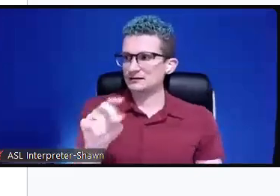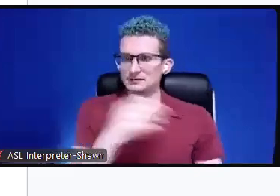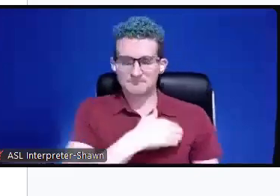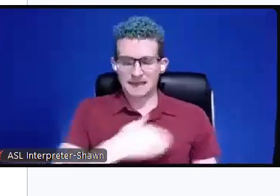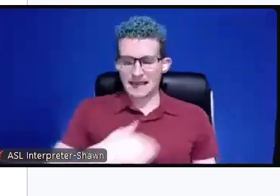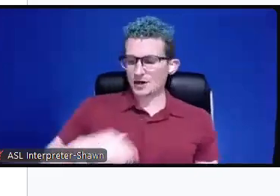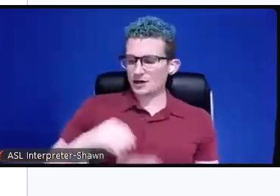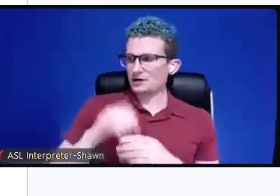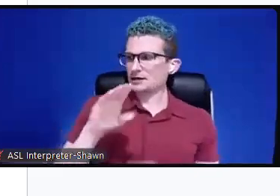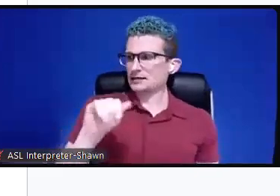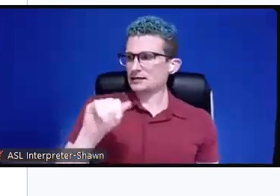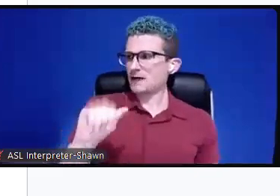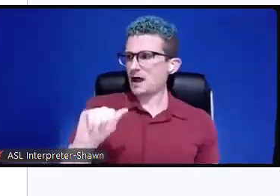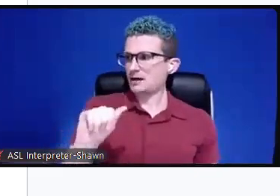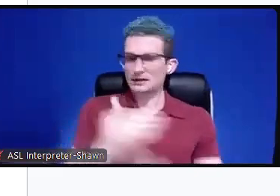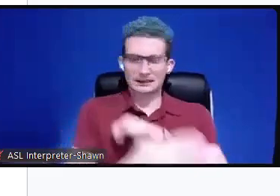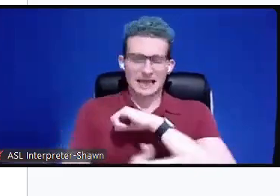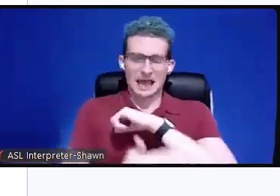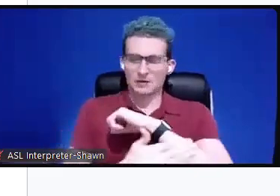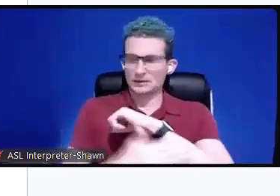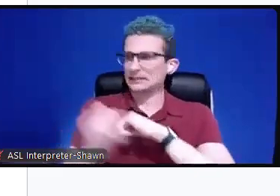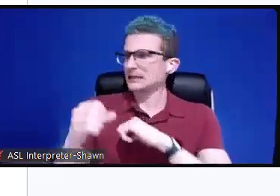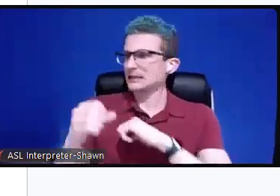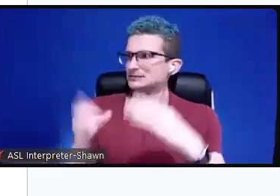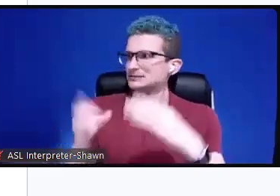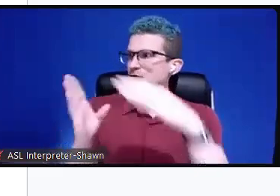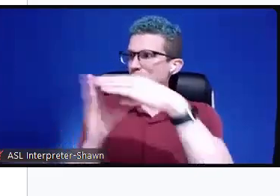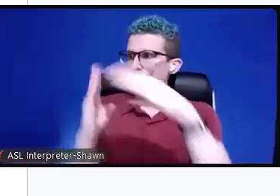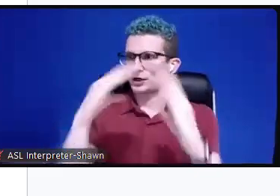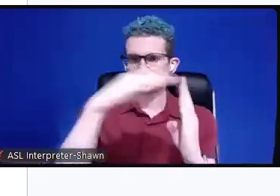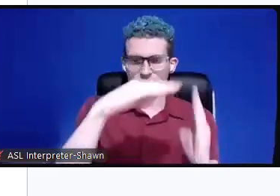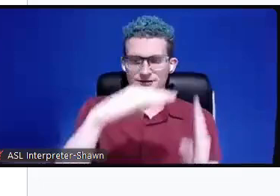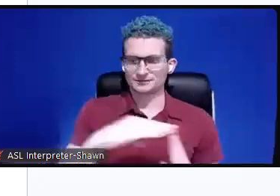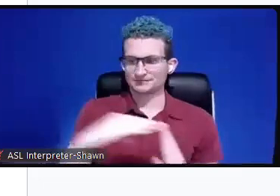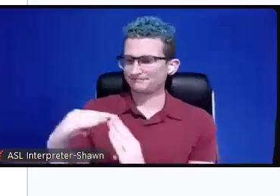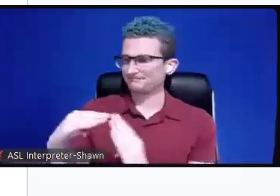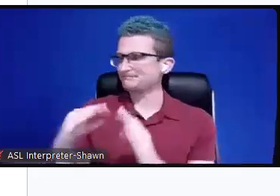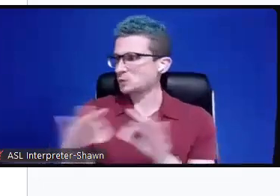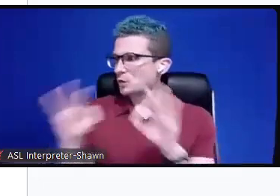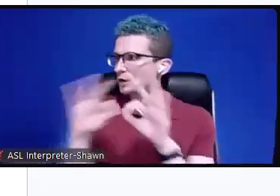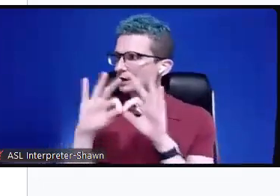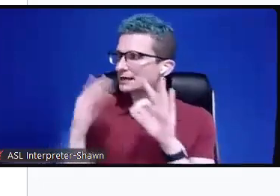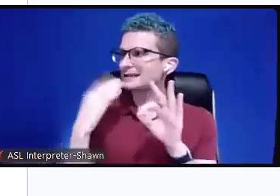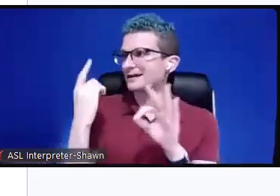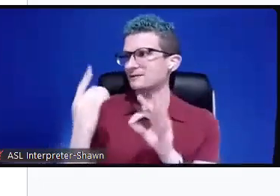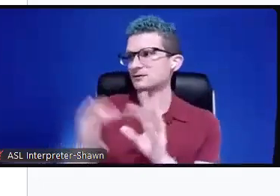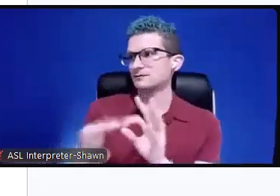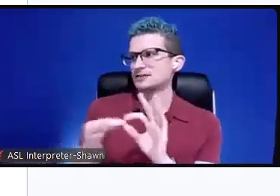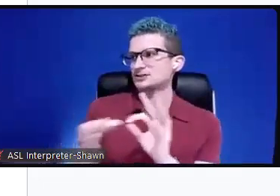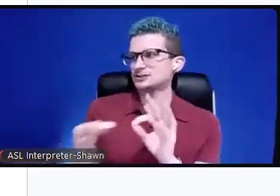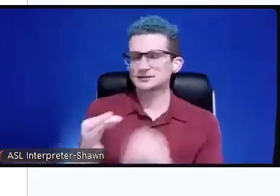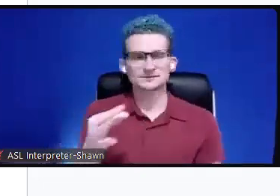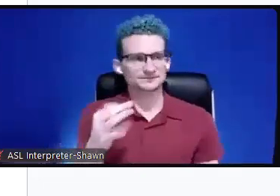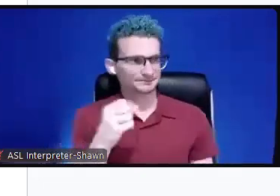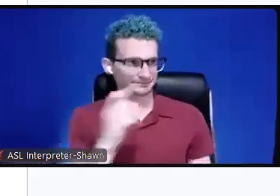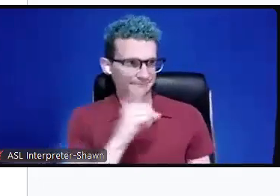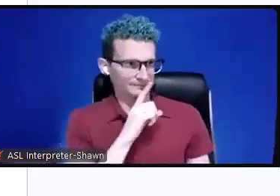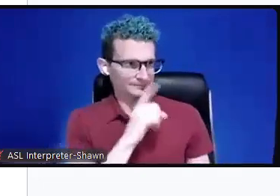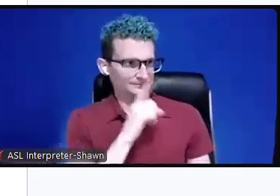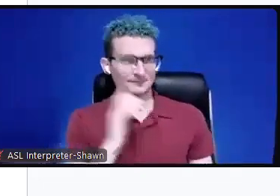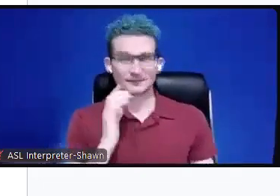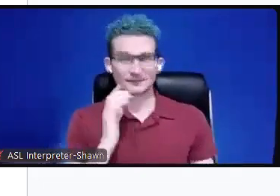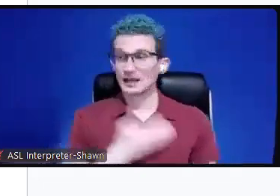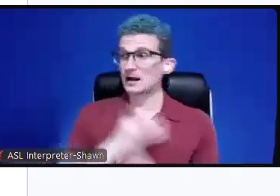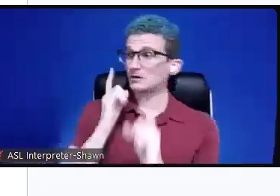corners spaces. Yeah, thank you for bringing that up. Yep, sure. Thank you. And our goal is to get out into all of those